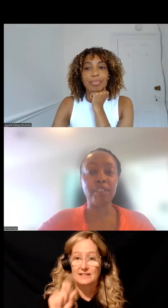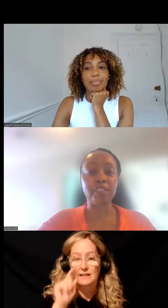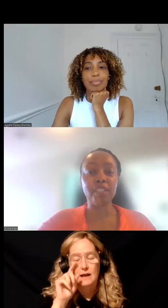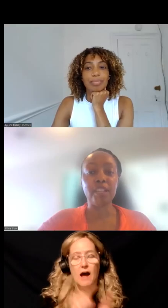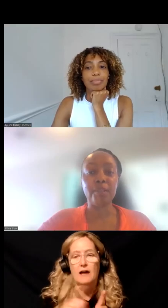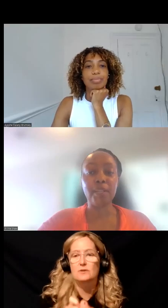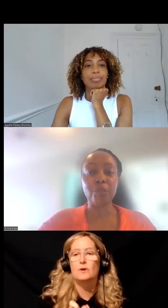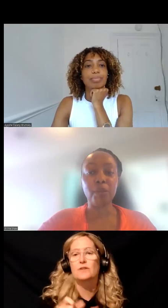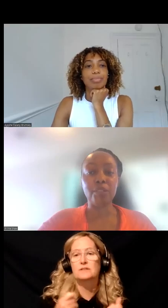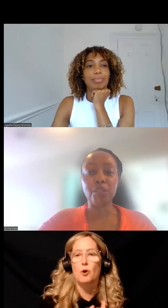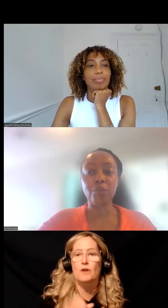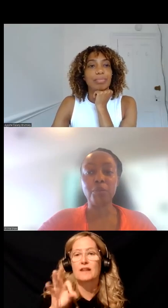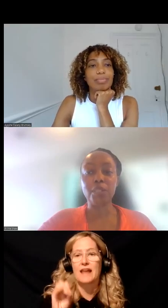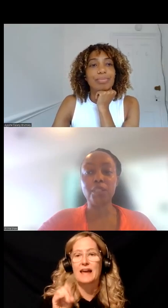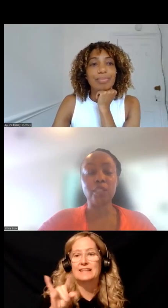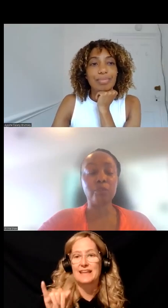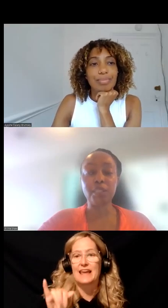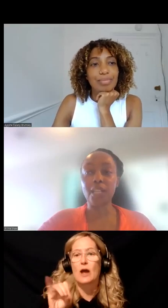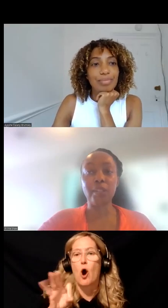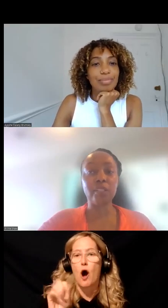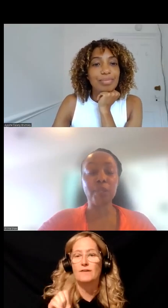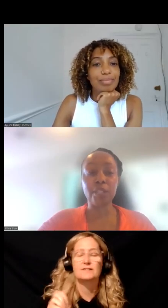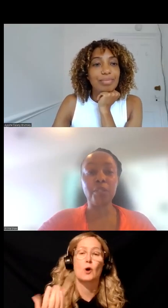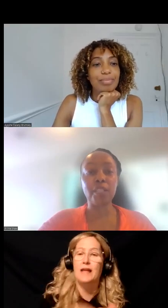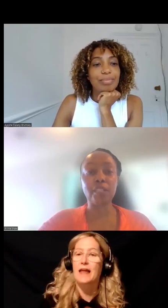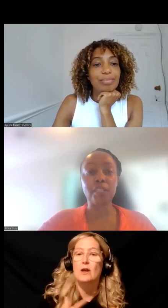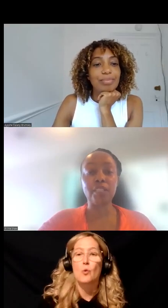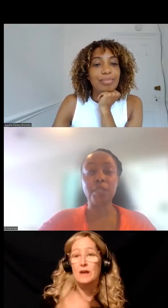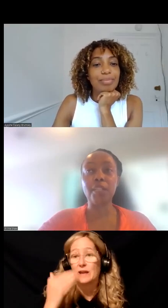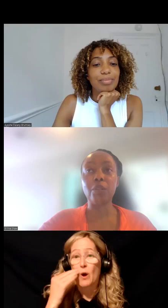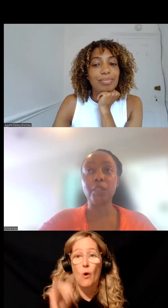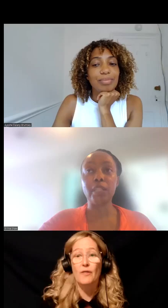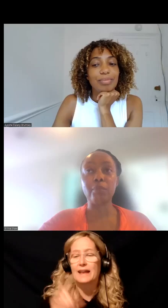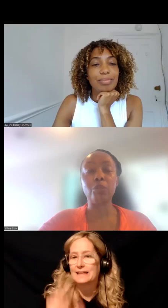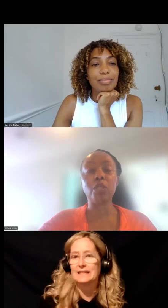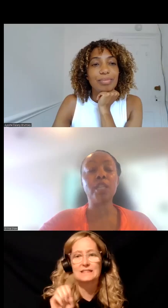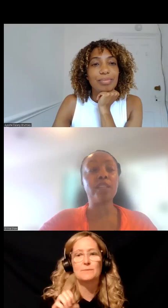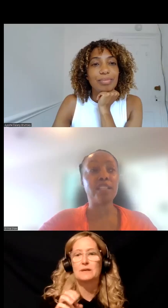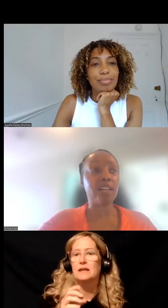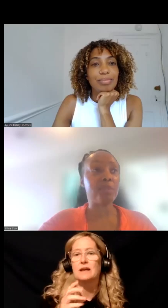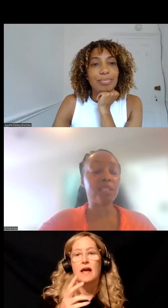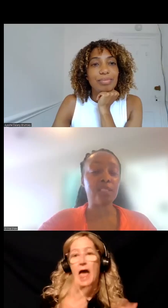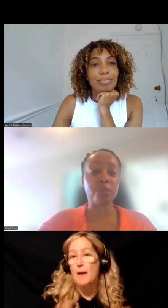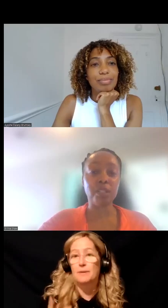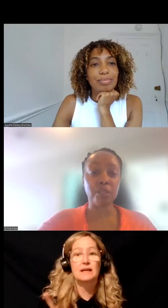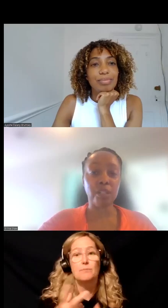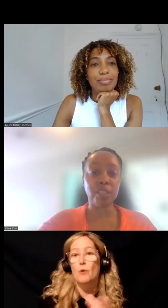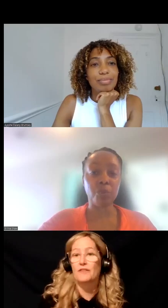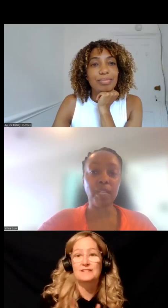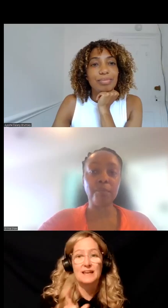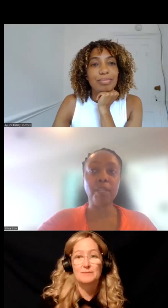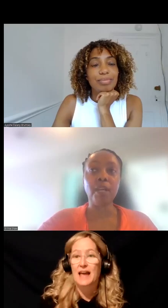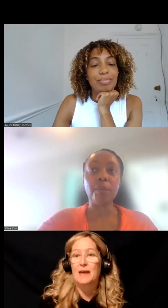988 office as well. So we just once again, we know that needs to be a co-occurring approach. That document is well